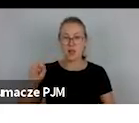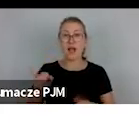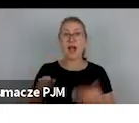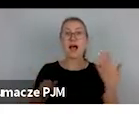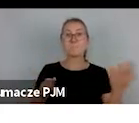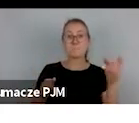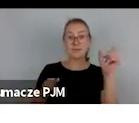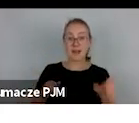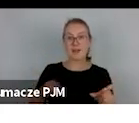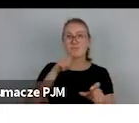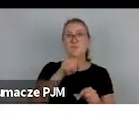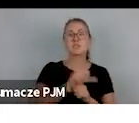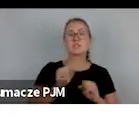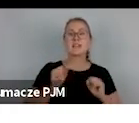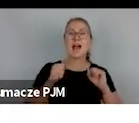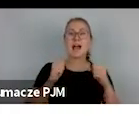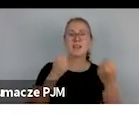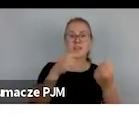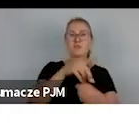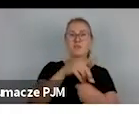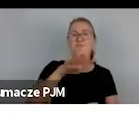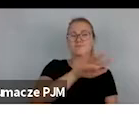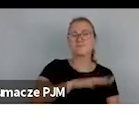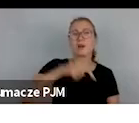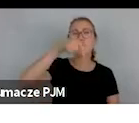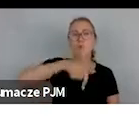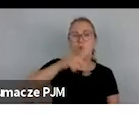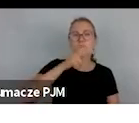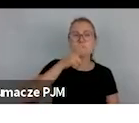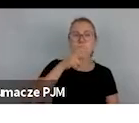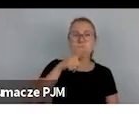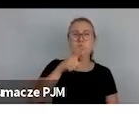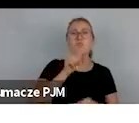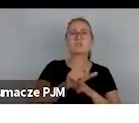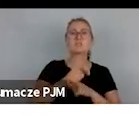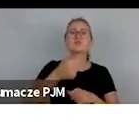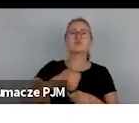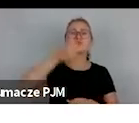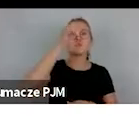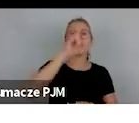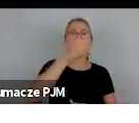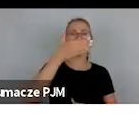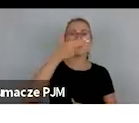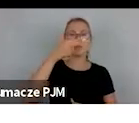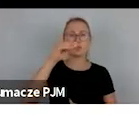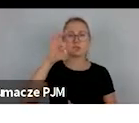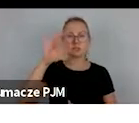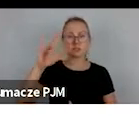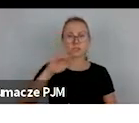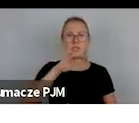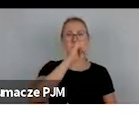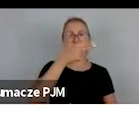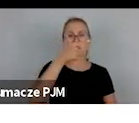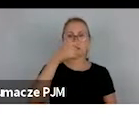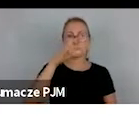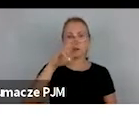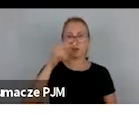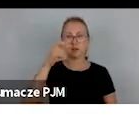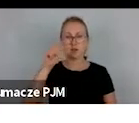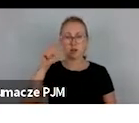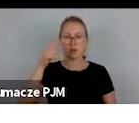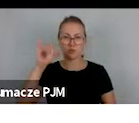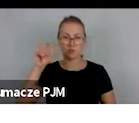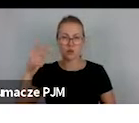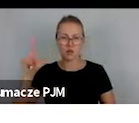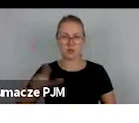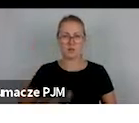The other piece that I didn't mention to you earlier on, if we just go back a sec, is the MenEngage